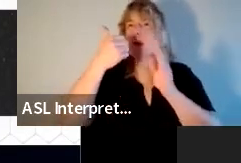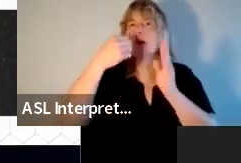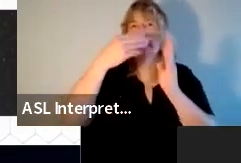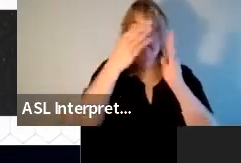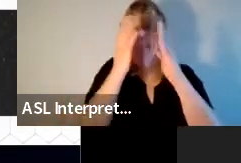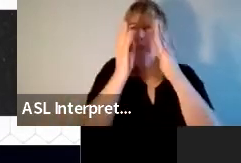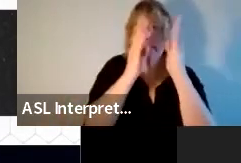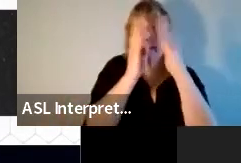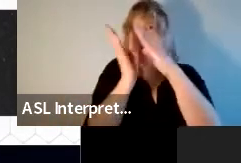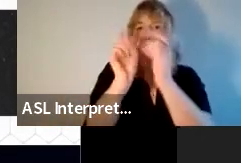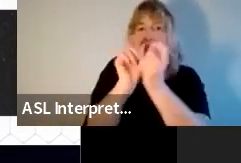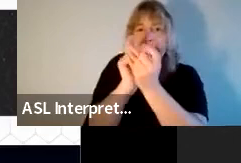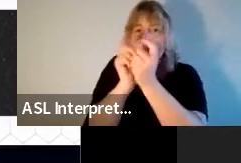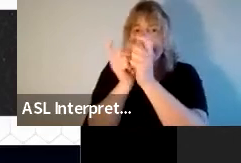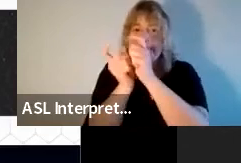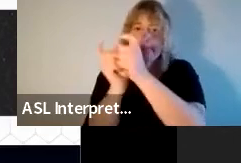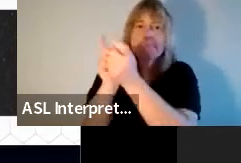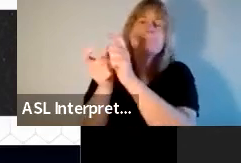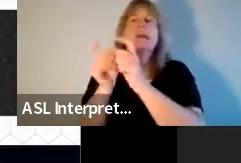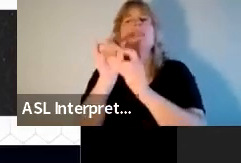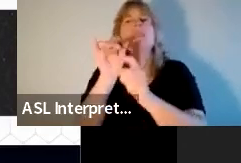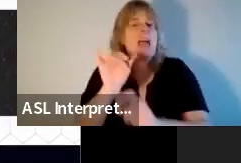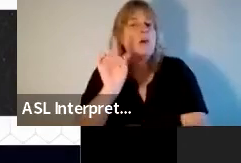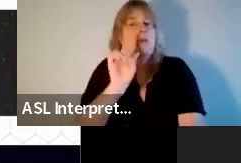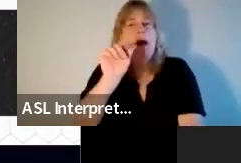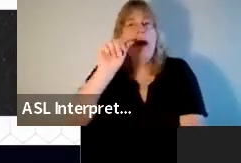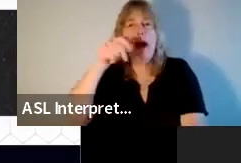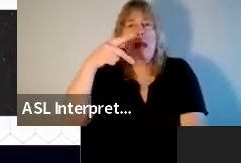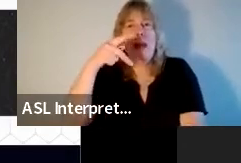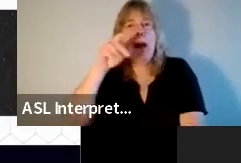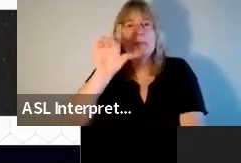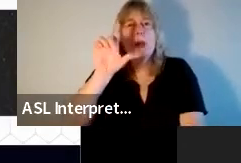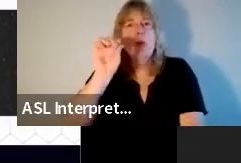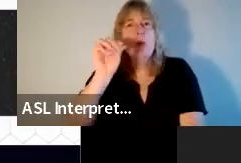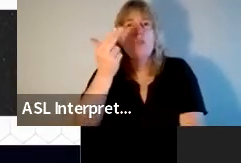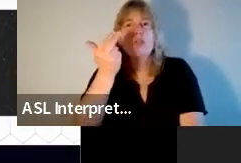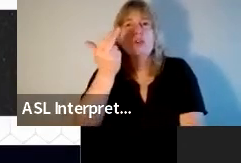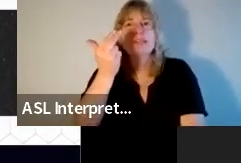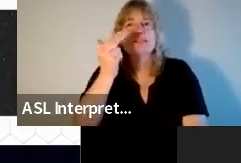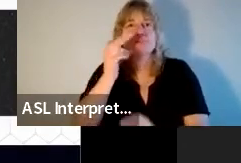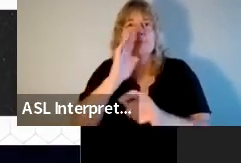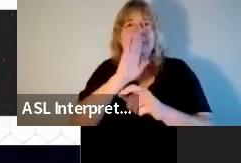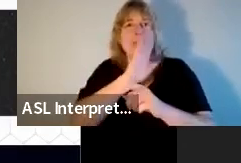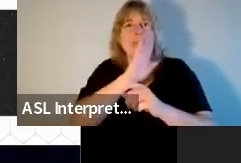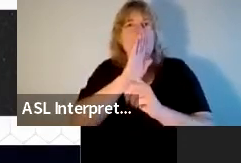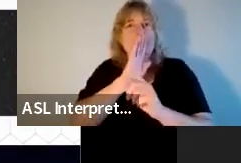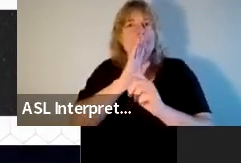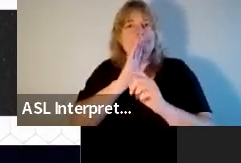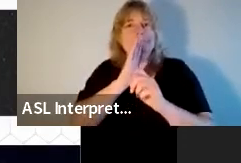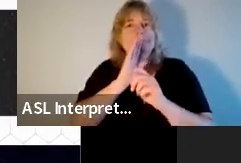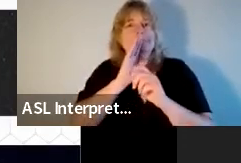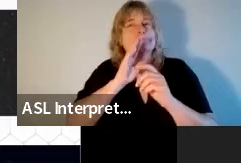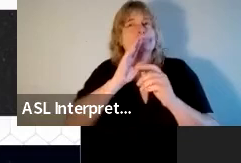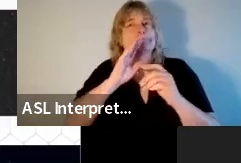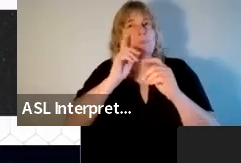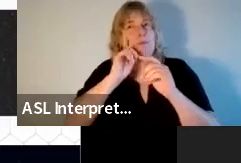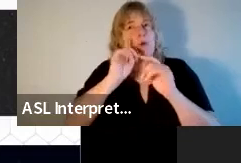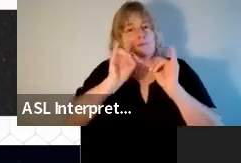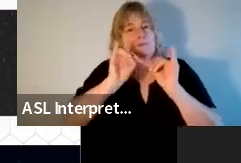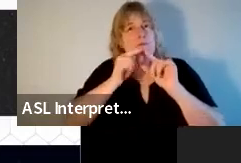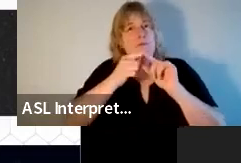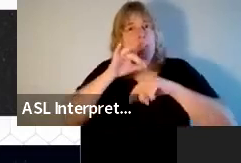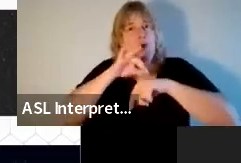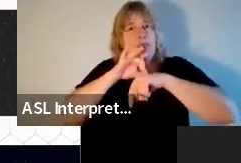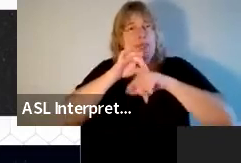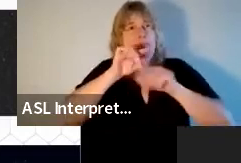where the Apollo 13 mission was in terms of its distance from the Earth. And you can see on the lower left, the